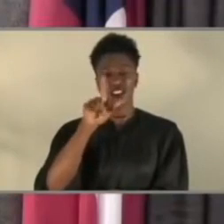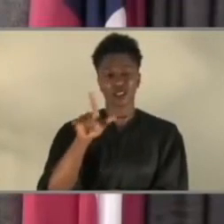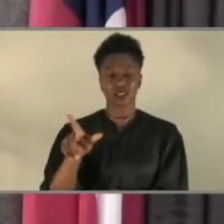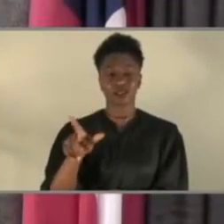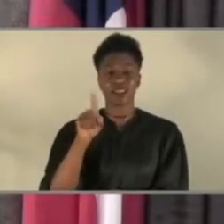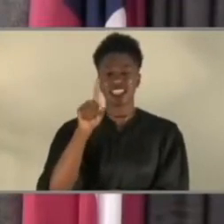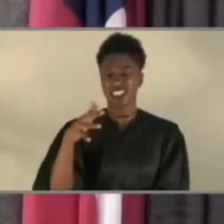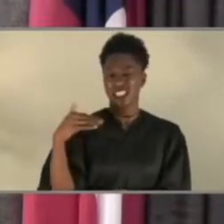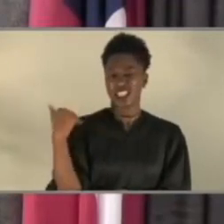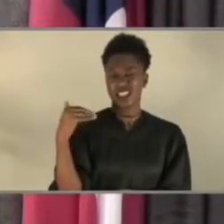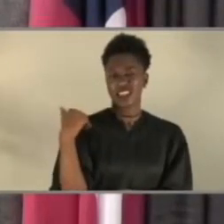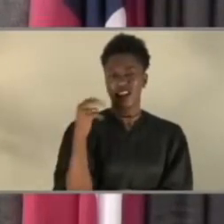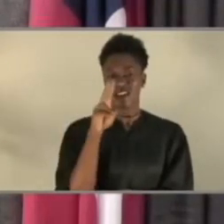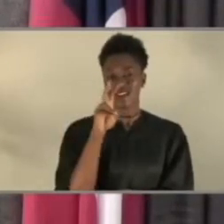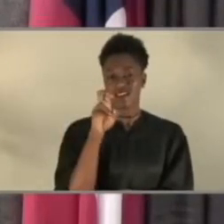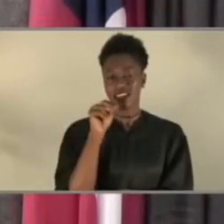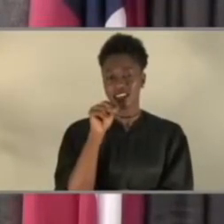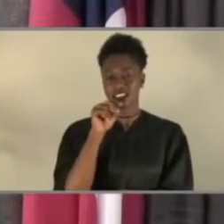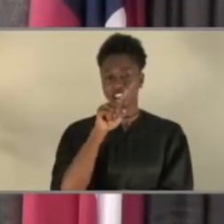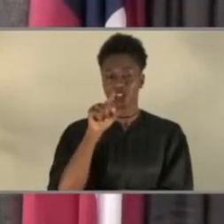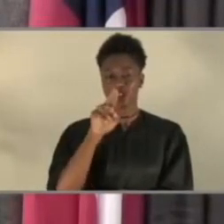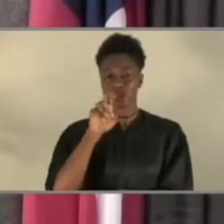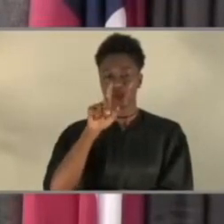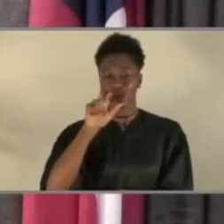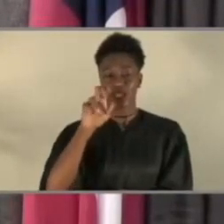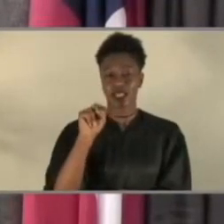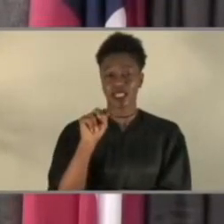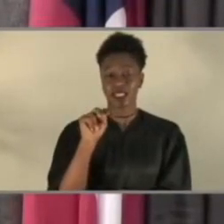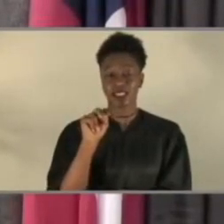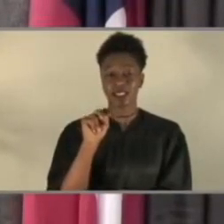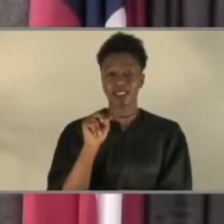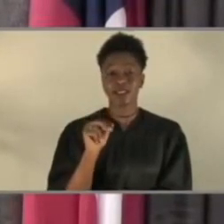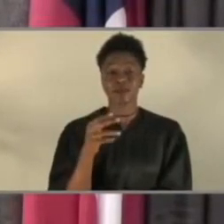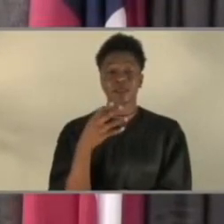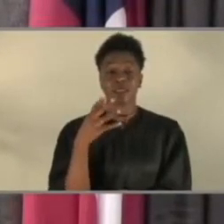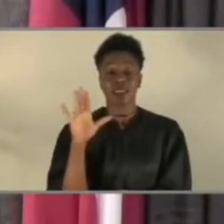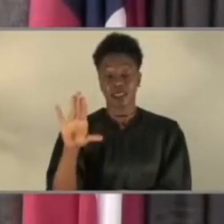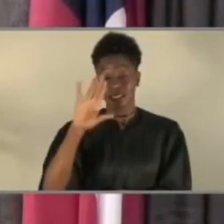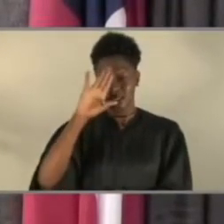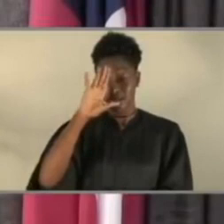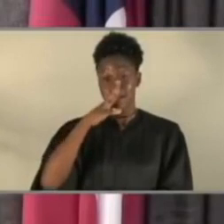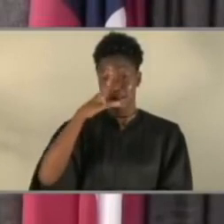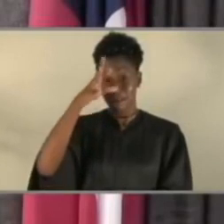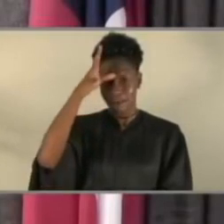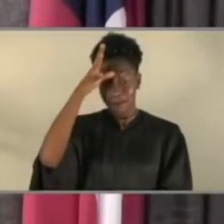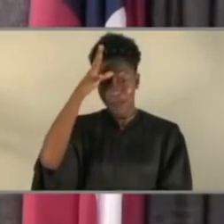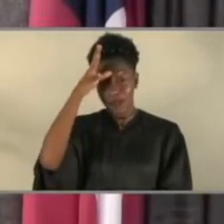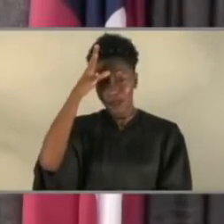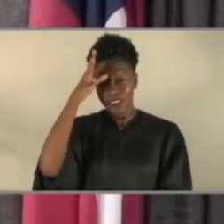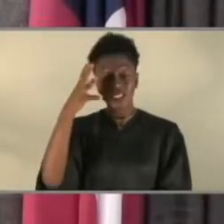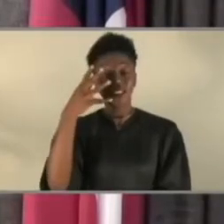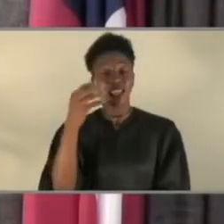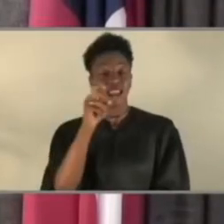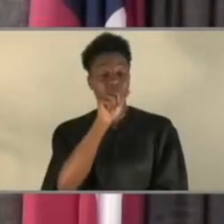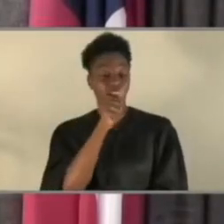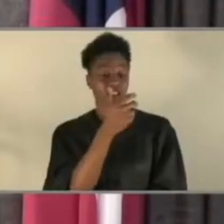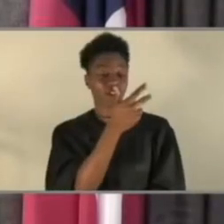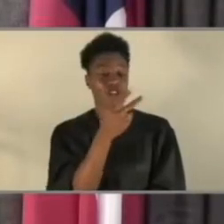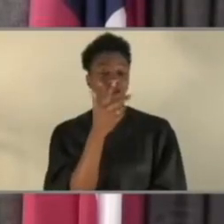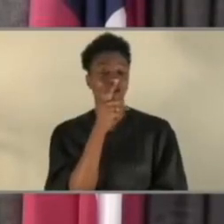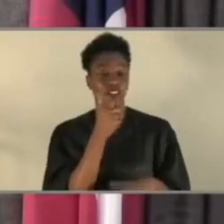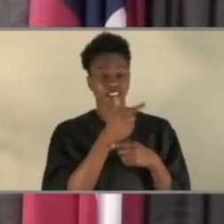young Venezuelan who is the son of Karen Villalba and Eduardo Guanique, along with three other